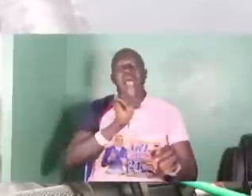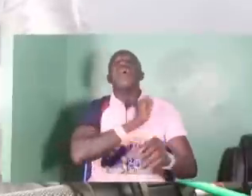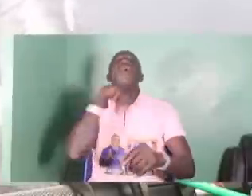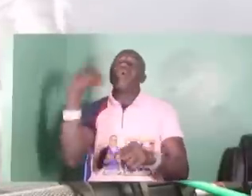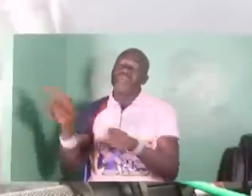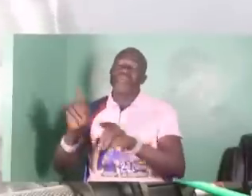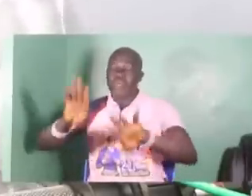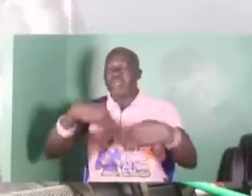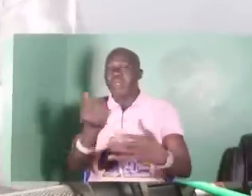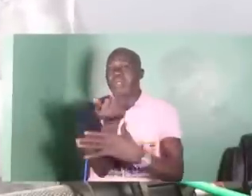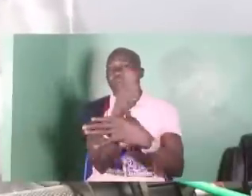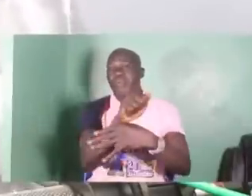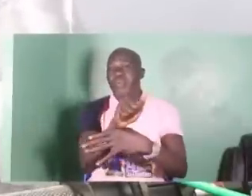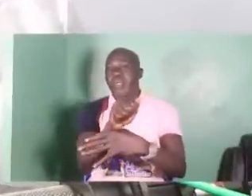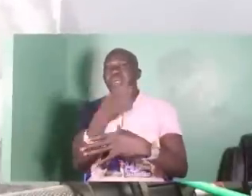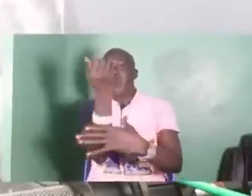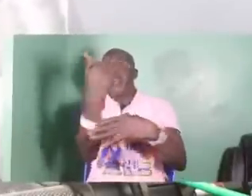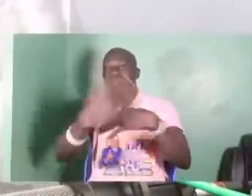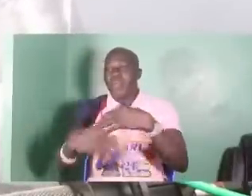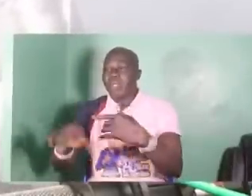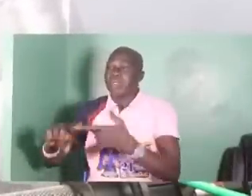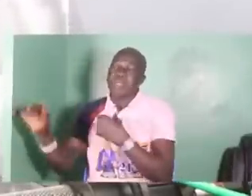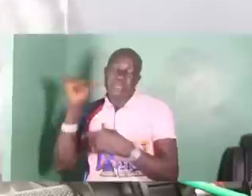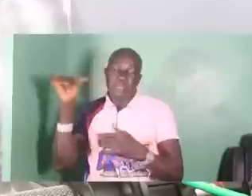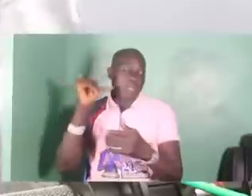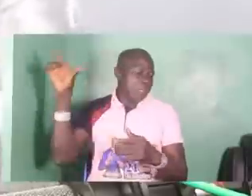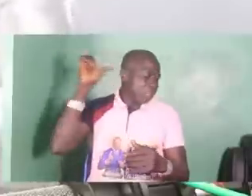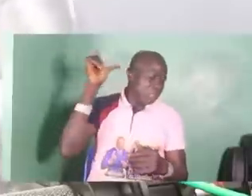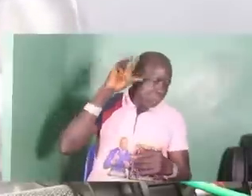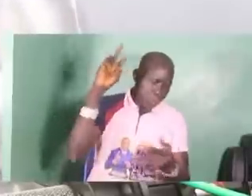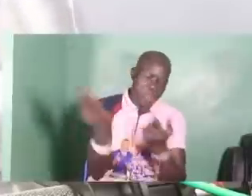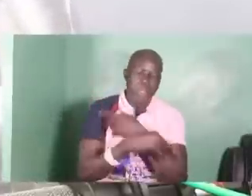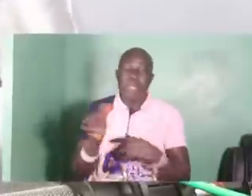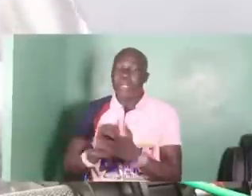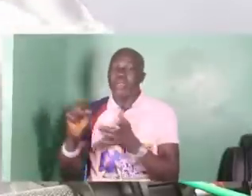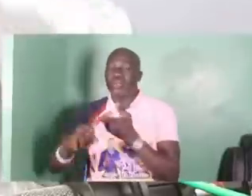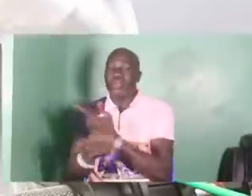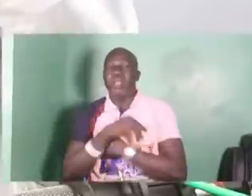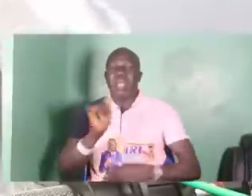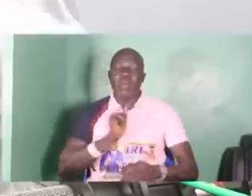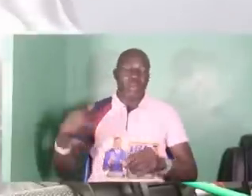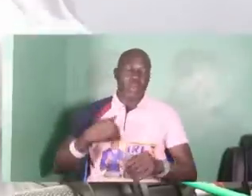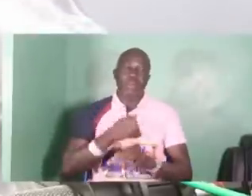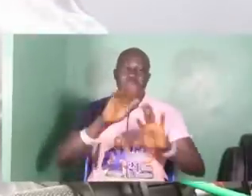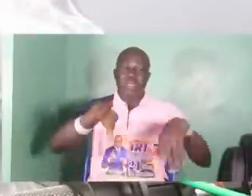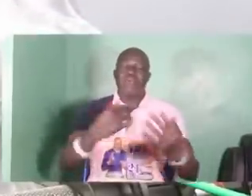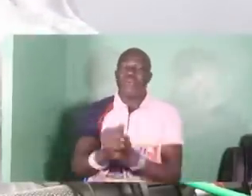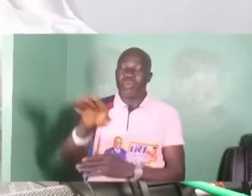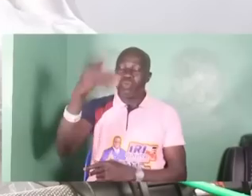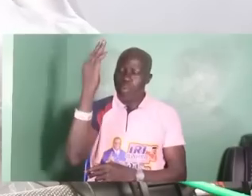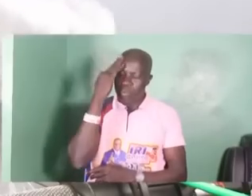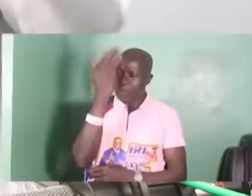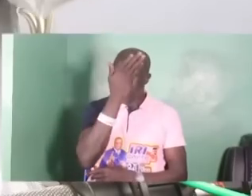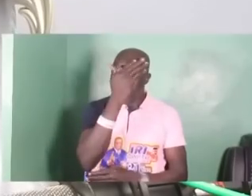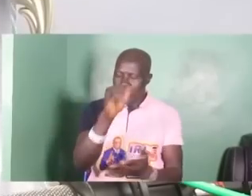Pade. Let us ask. I don't done that. I'm on the fire of prayer. See, one time when you come and see what they call lies. Oh, I'm going to bear this show. I know that God